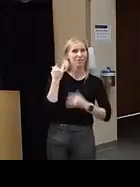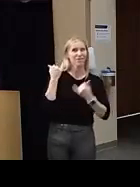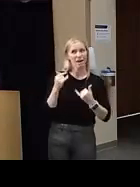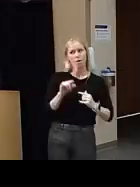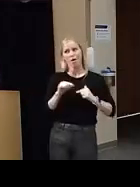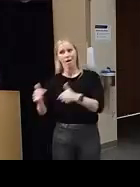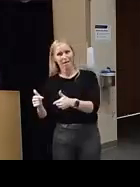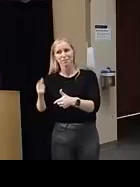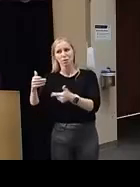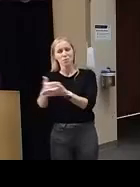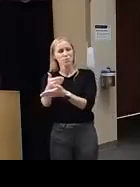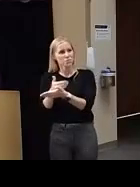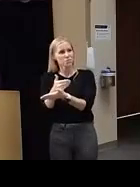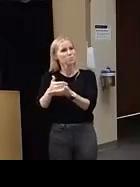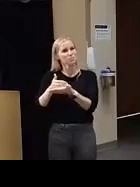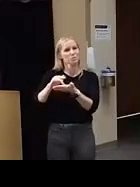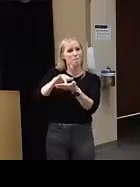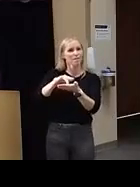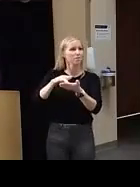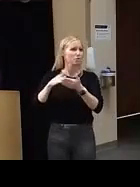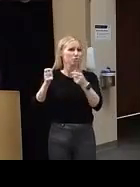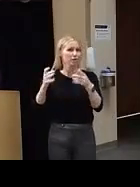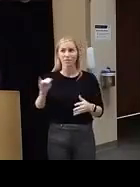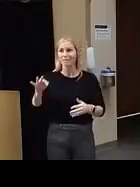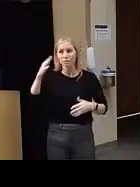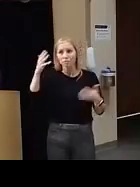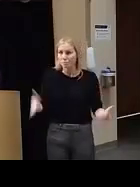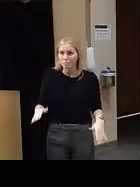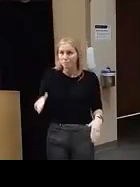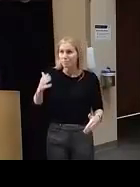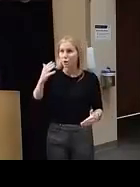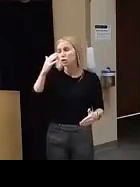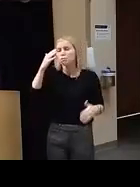medical director. For if anybody doesn't know that, she's also the